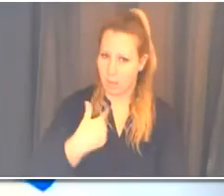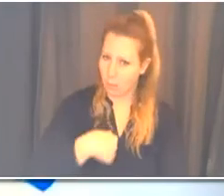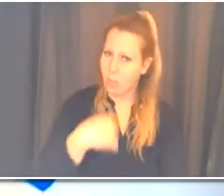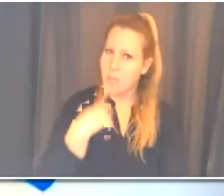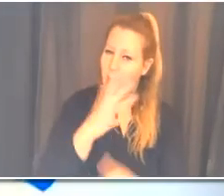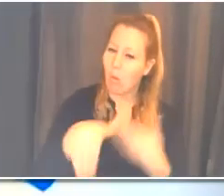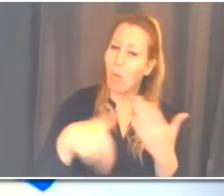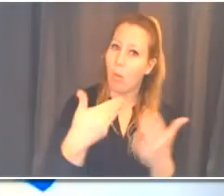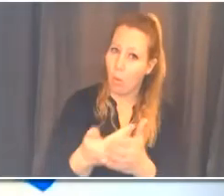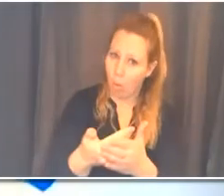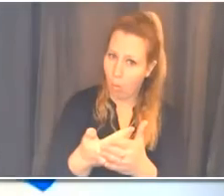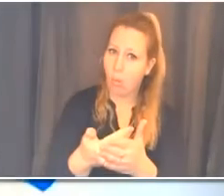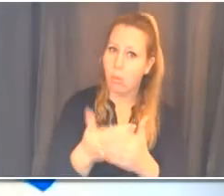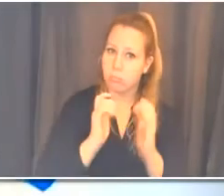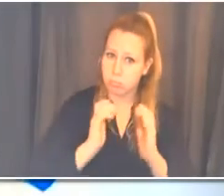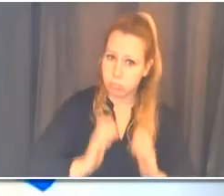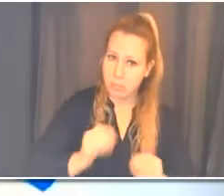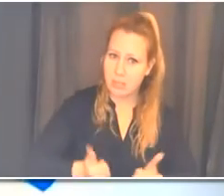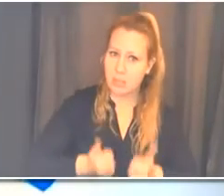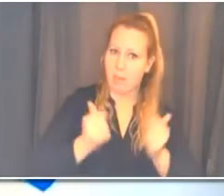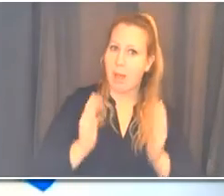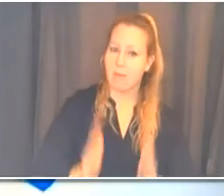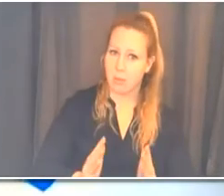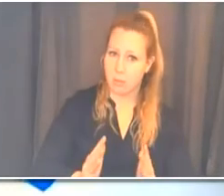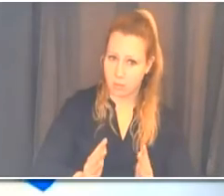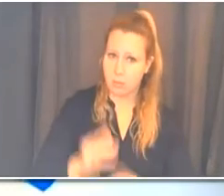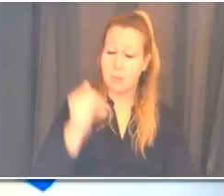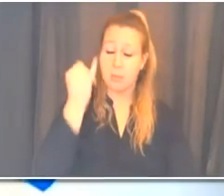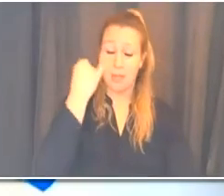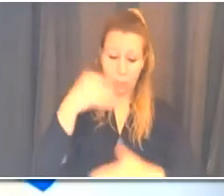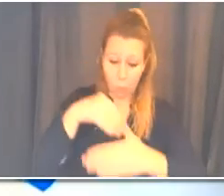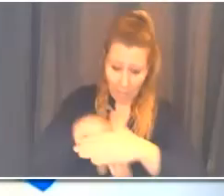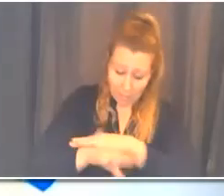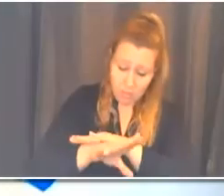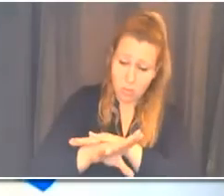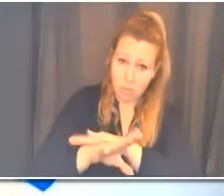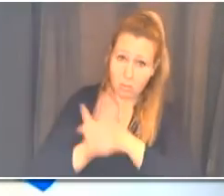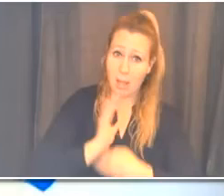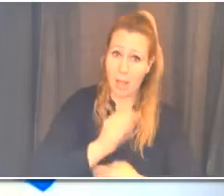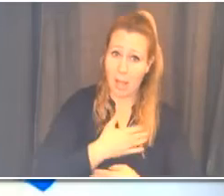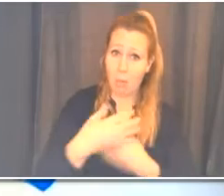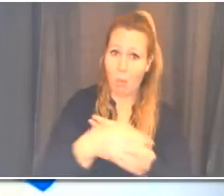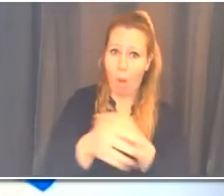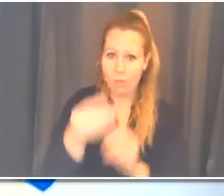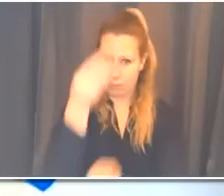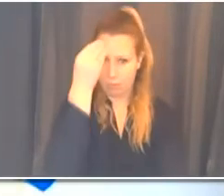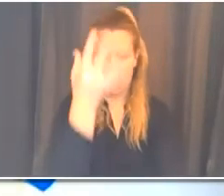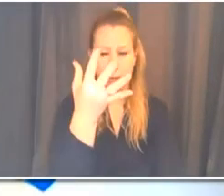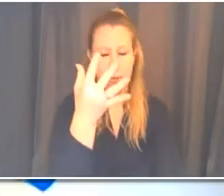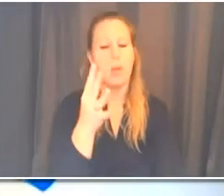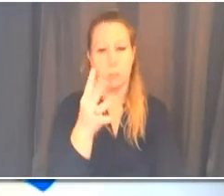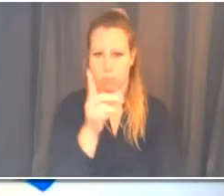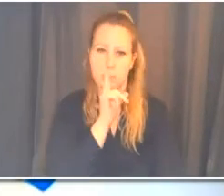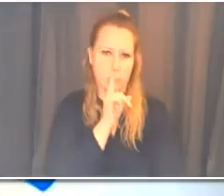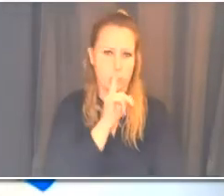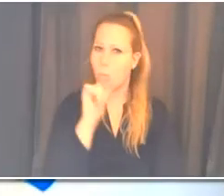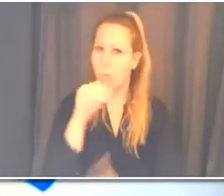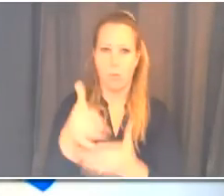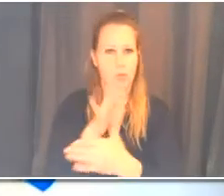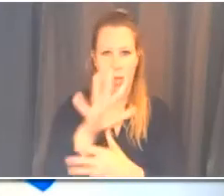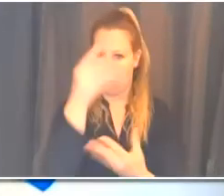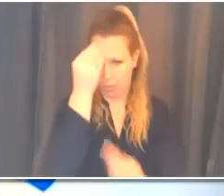true I guess what I'm saying is we are um and I'm I guess I'm talking about very recently